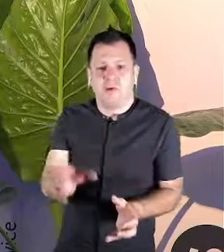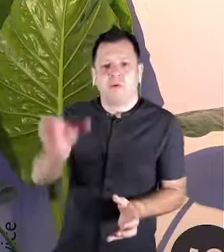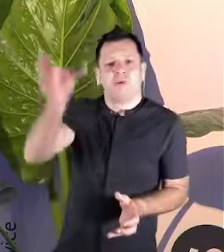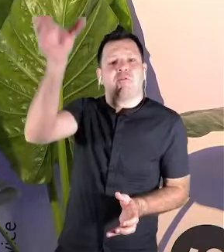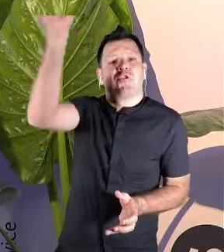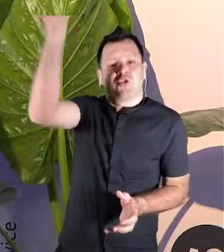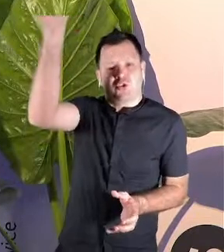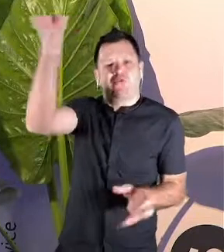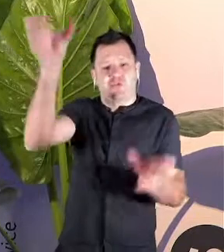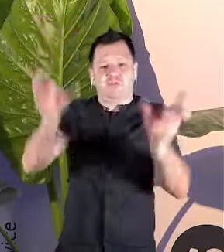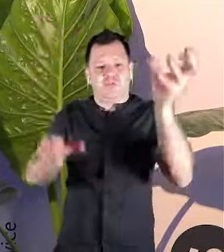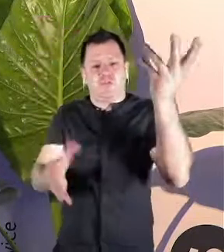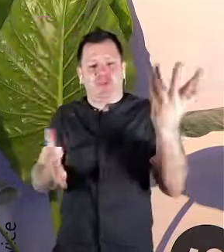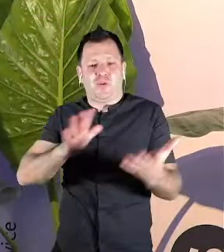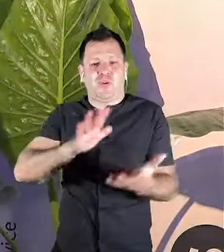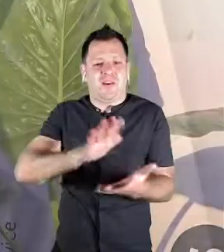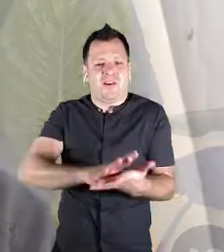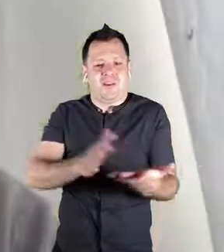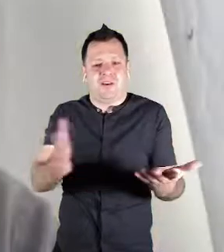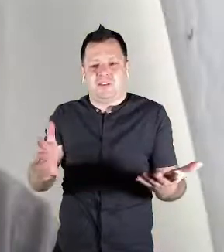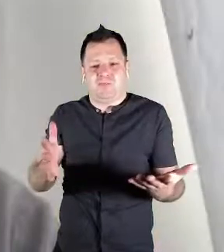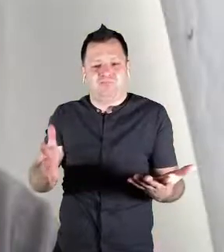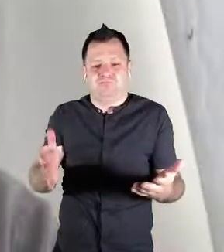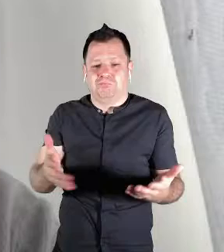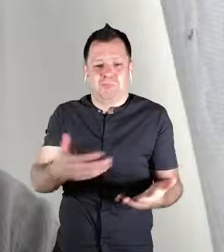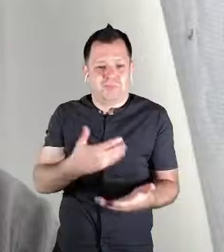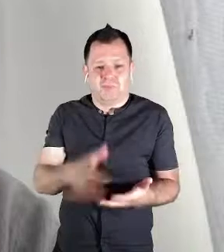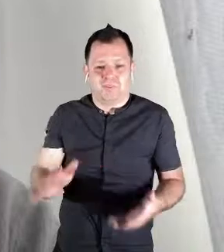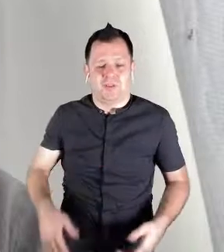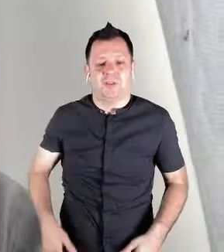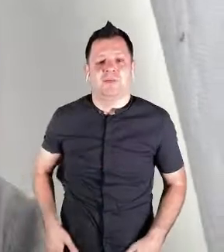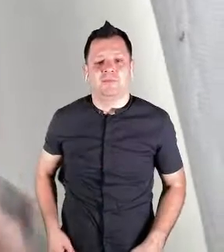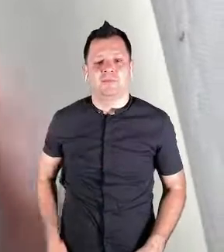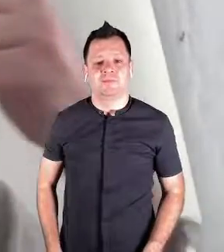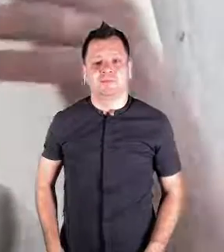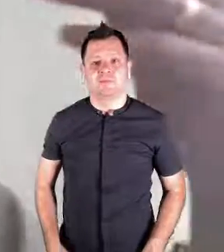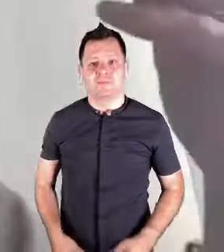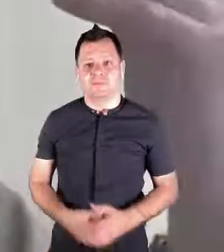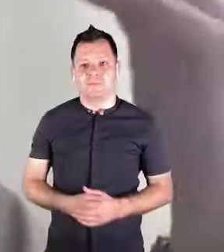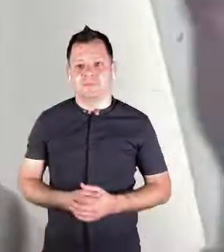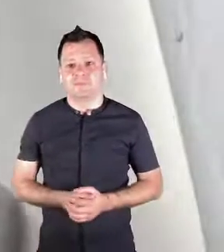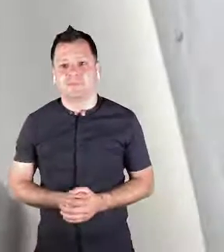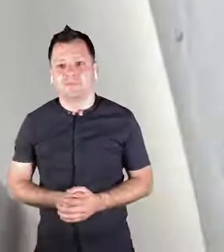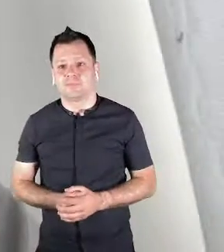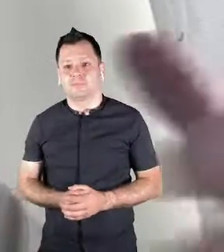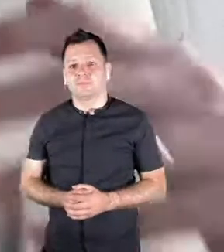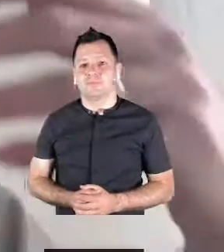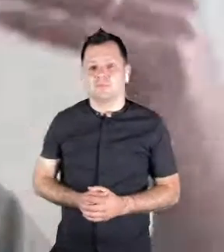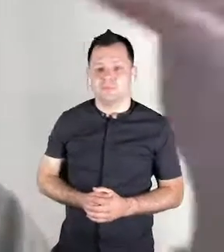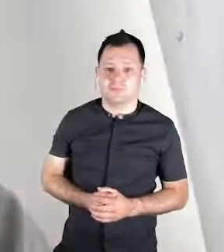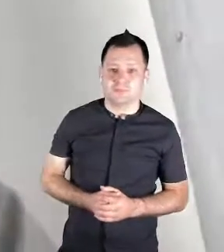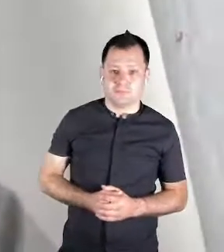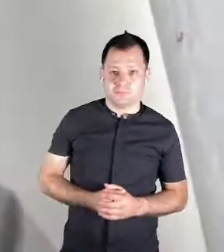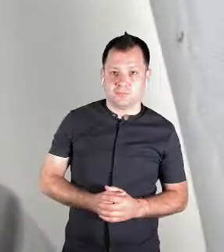absolutely correct. But in this